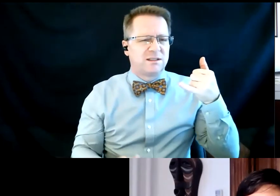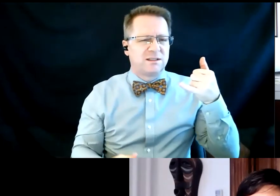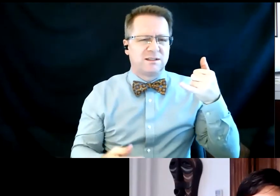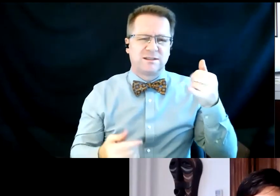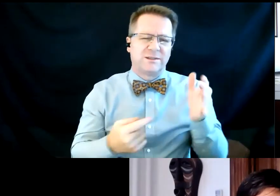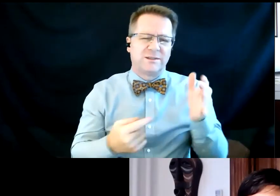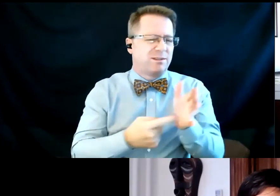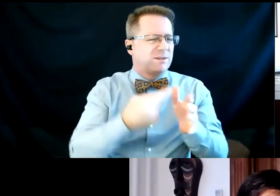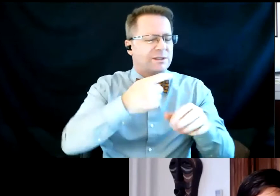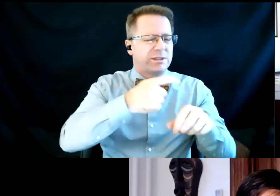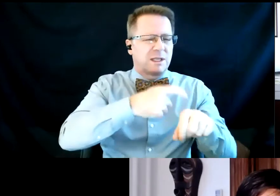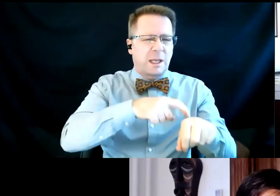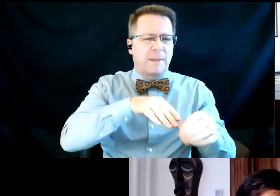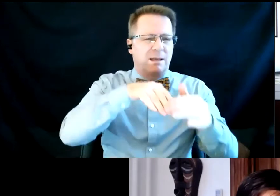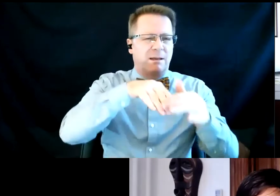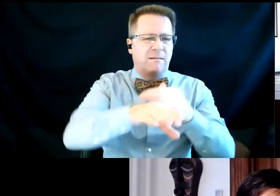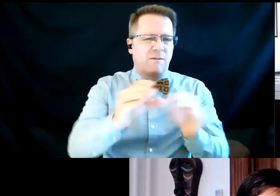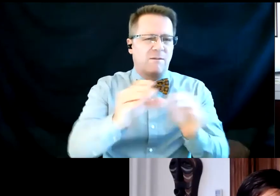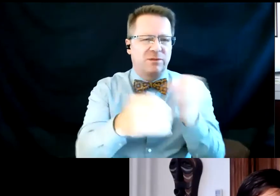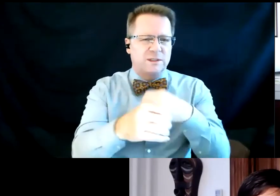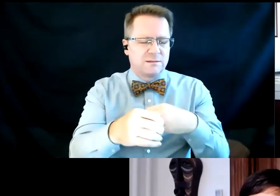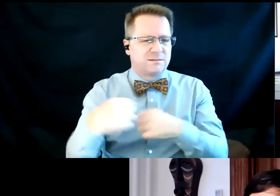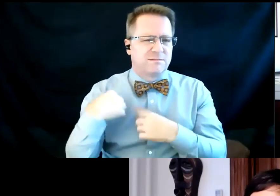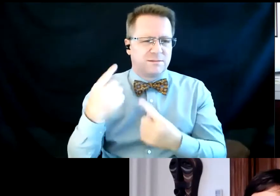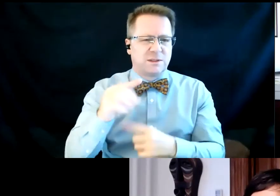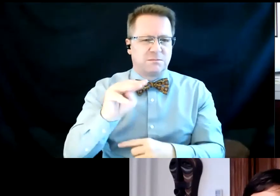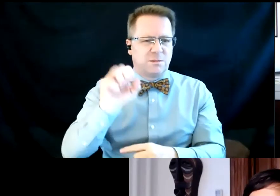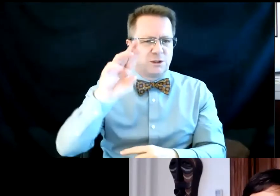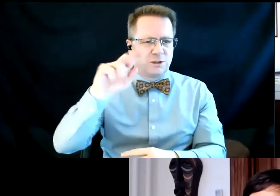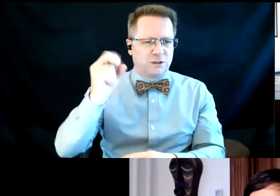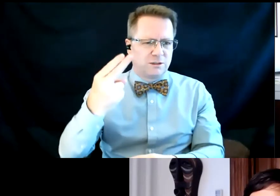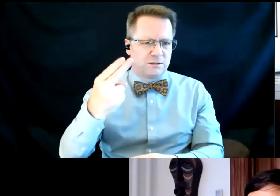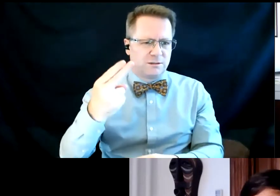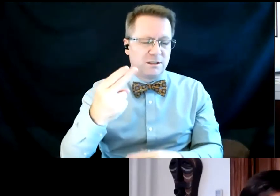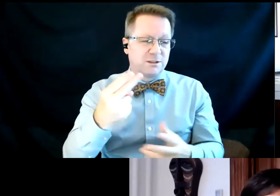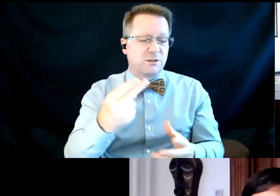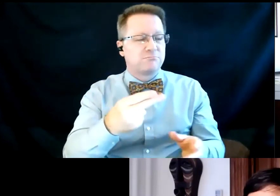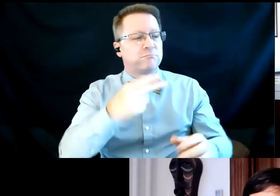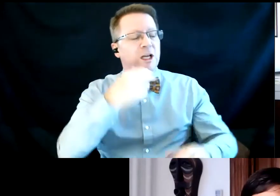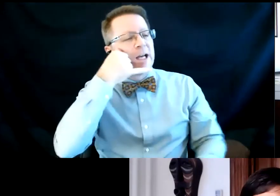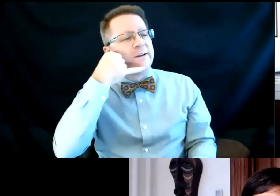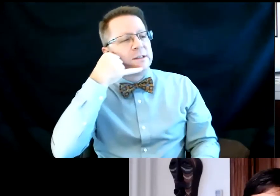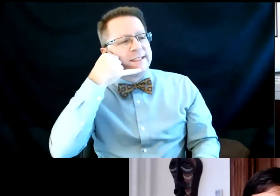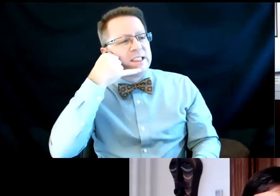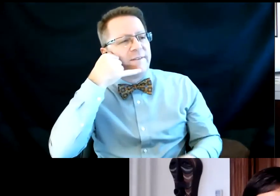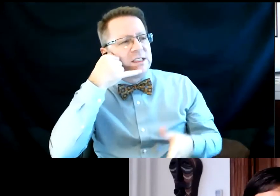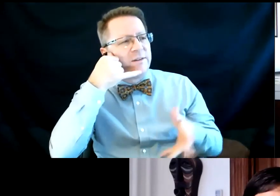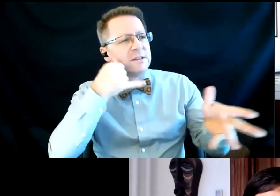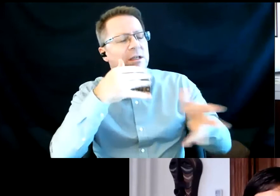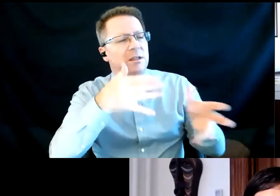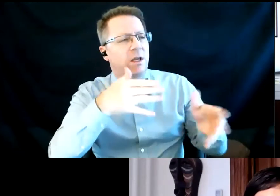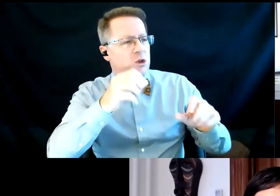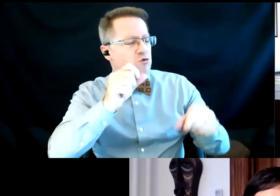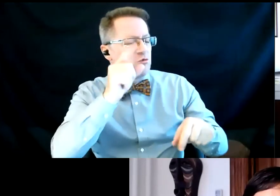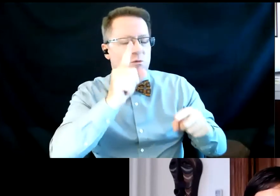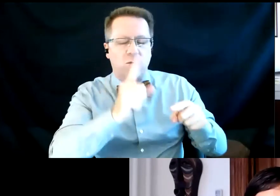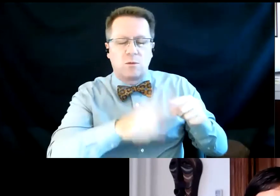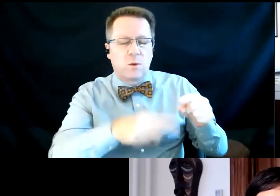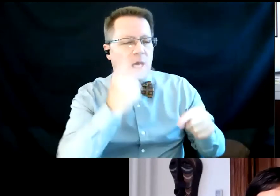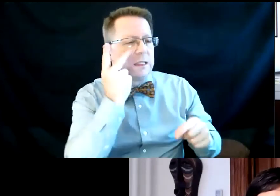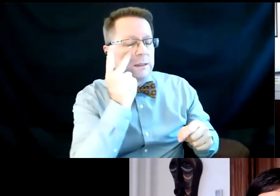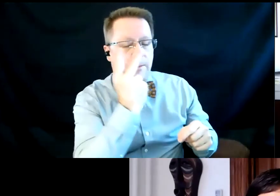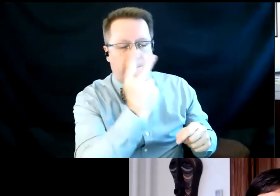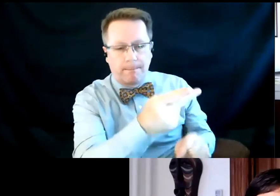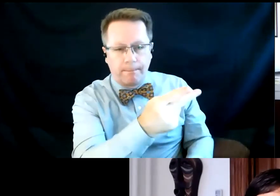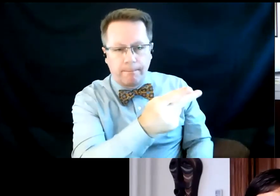quarantine in March, and argued the case there. It was a very bizarre experience. You can't see the justices' faces. You have no idea how